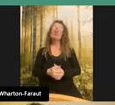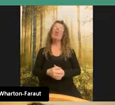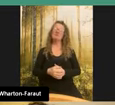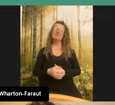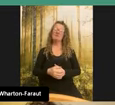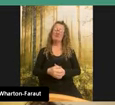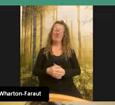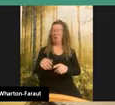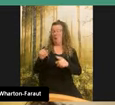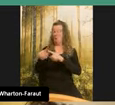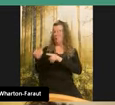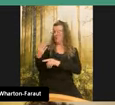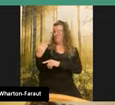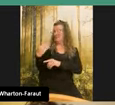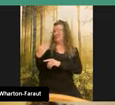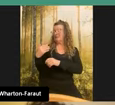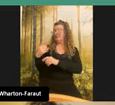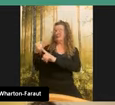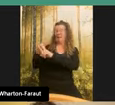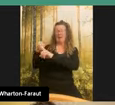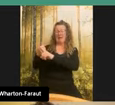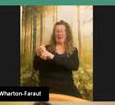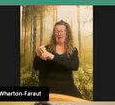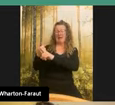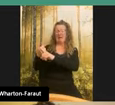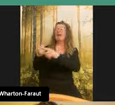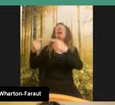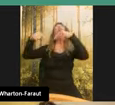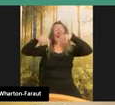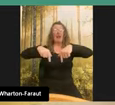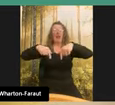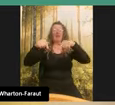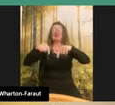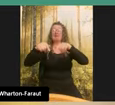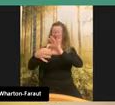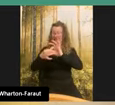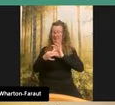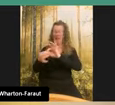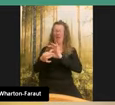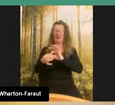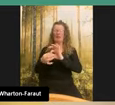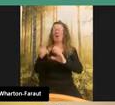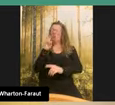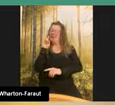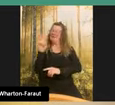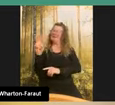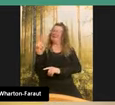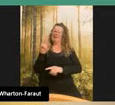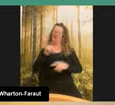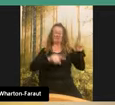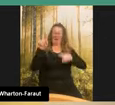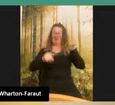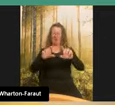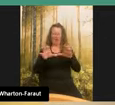the more recent campaign is here, this is belonging. And we see like an ethnically diverse group of